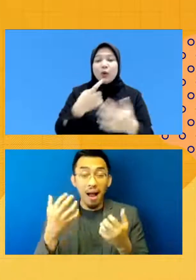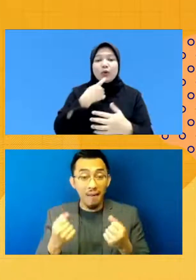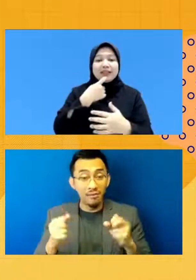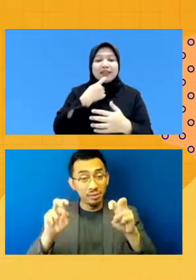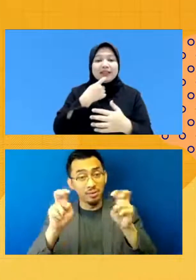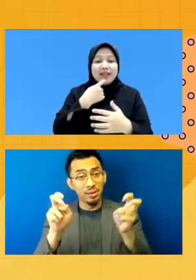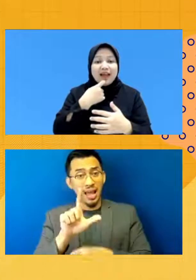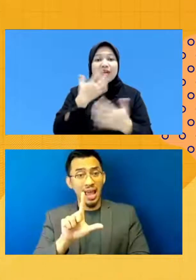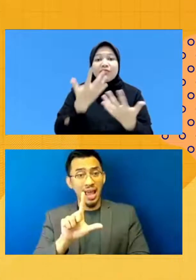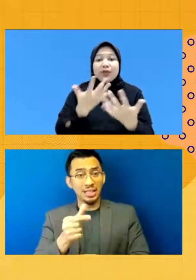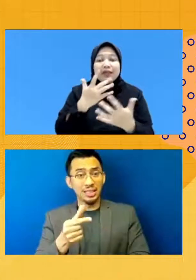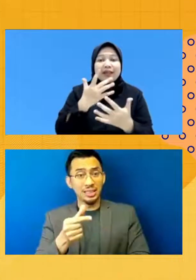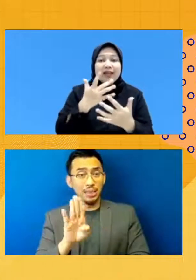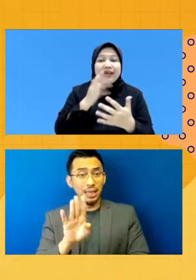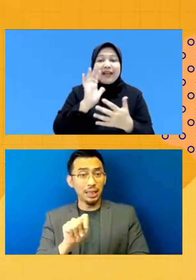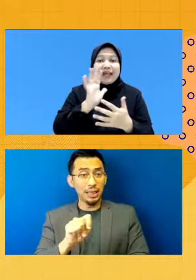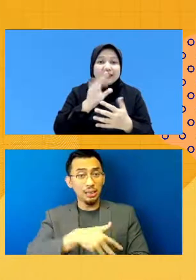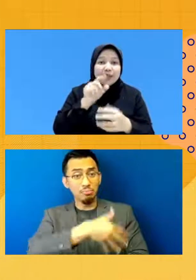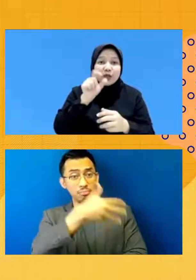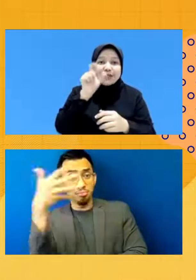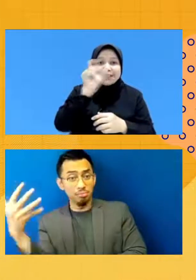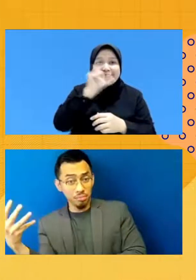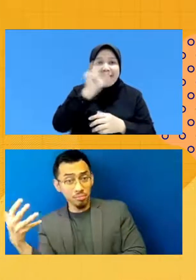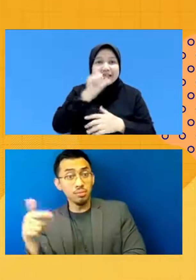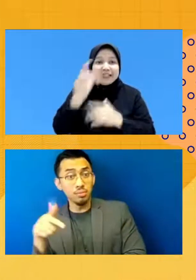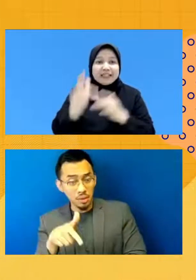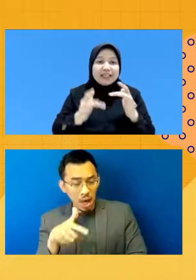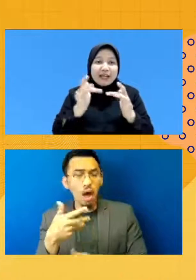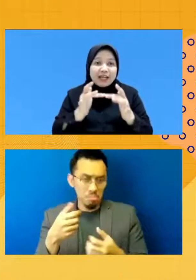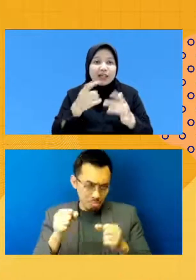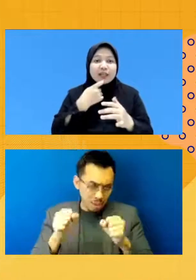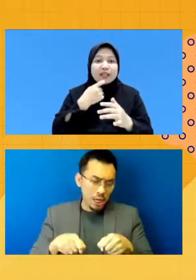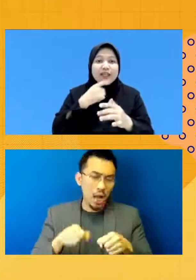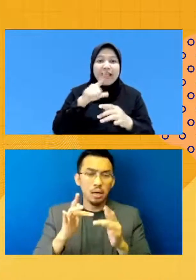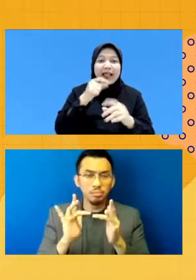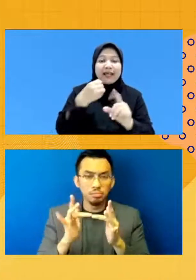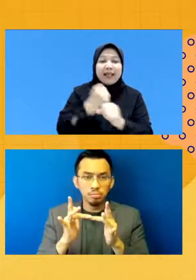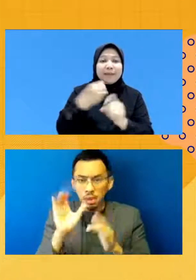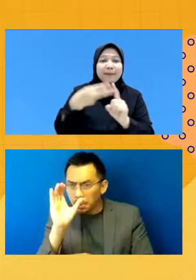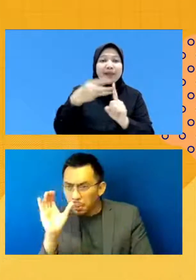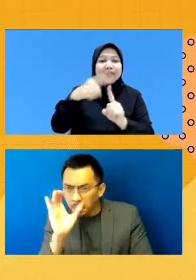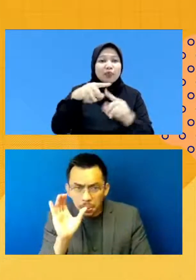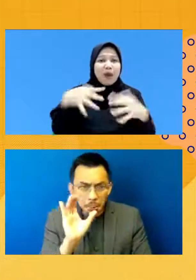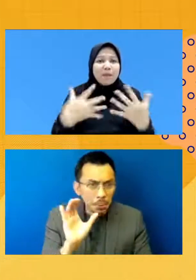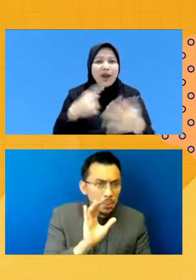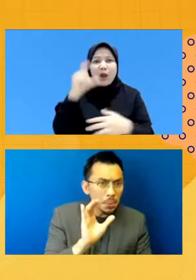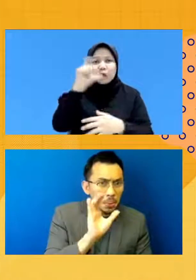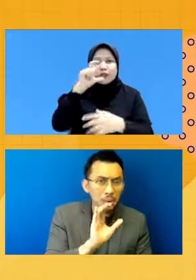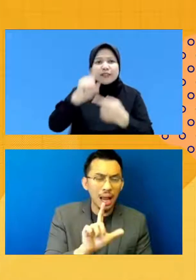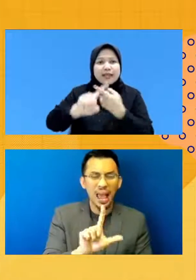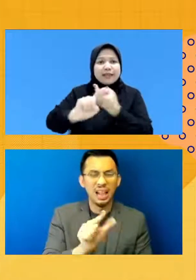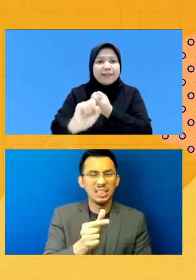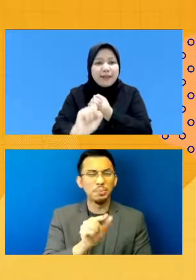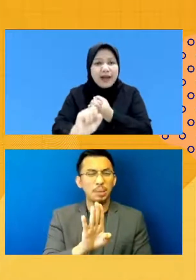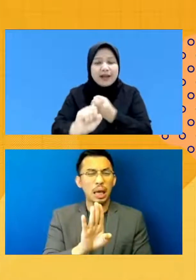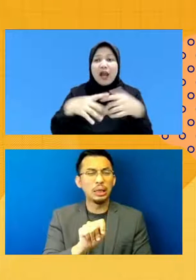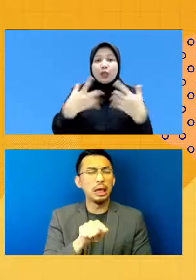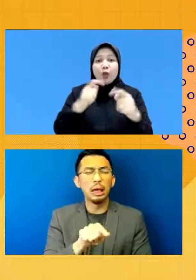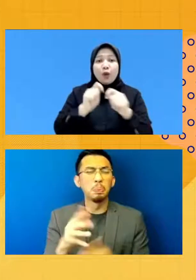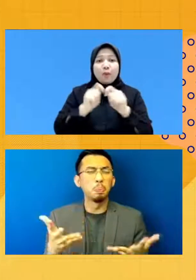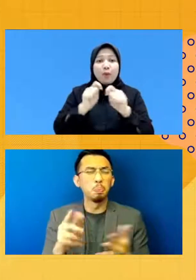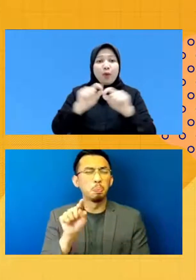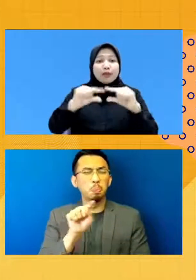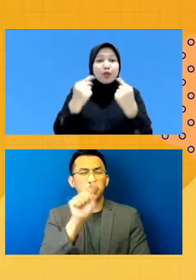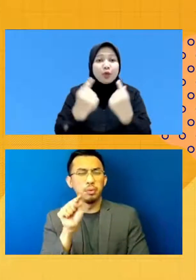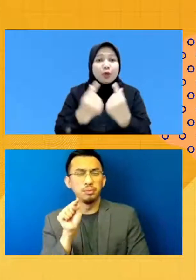our LGBTQ people, and we make friends. And let's say there are kind of a group like with girls that they